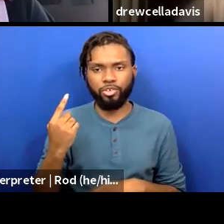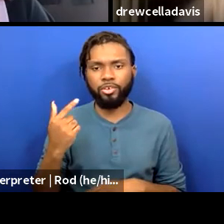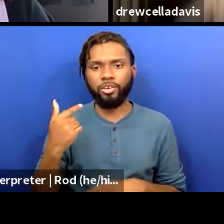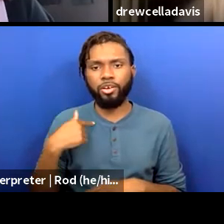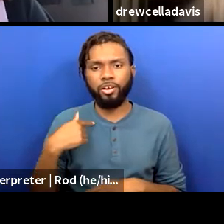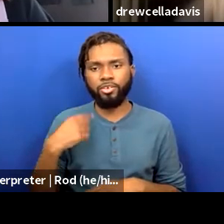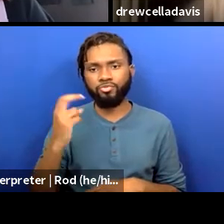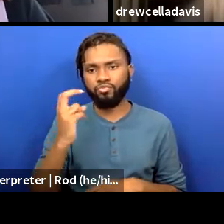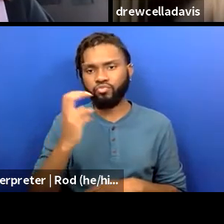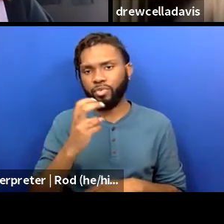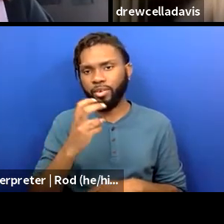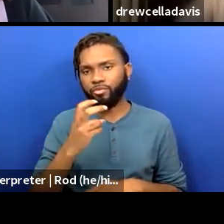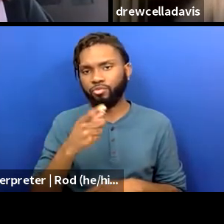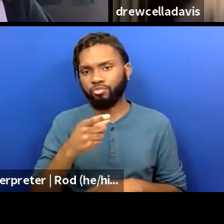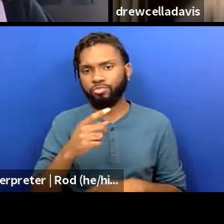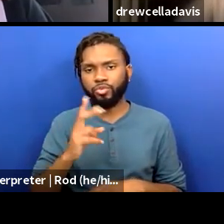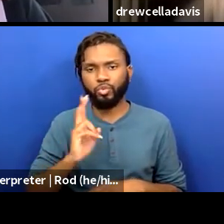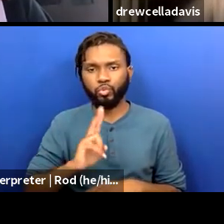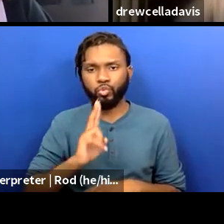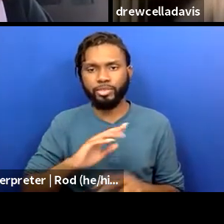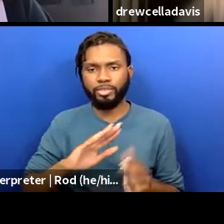to the Twin Cities area